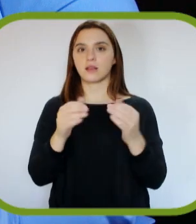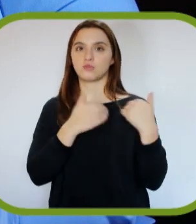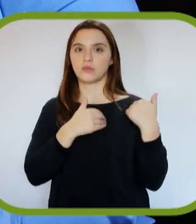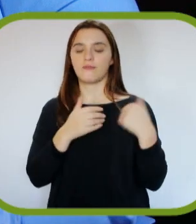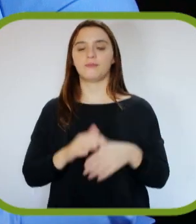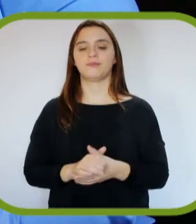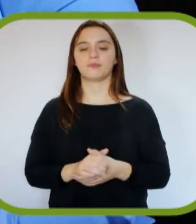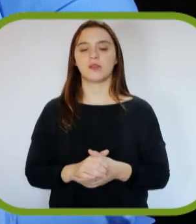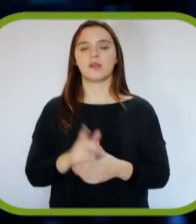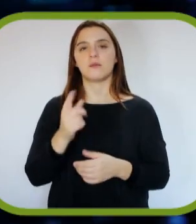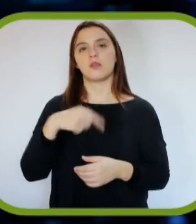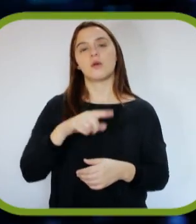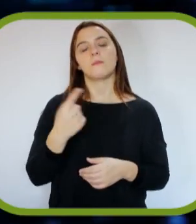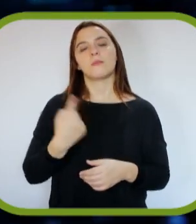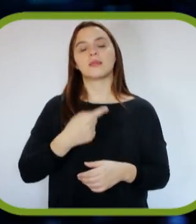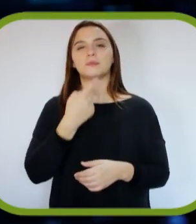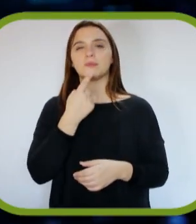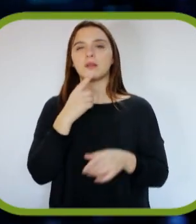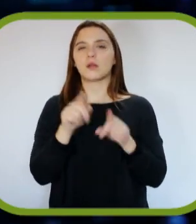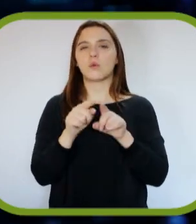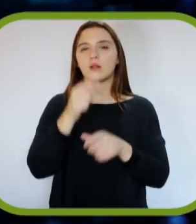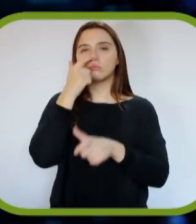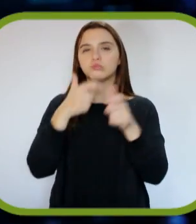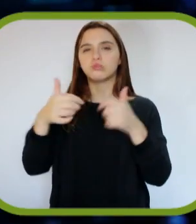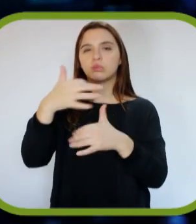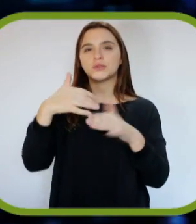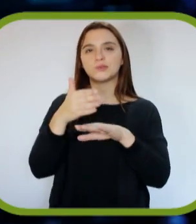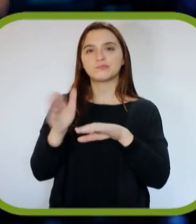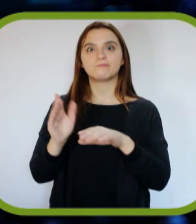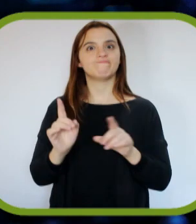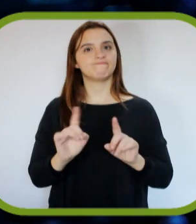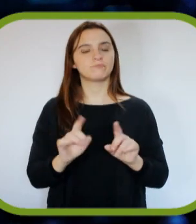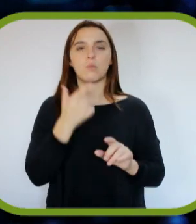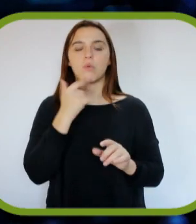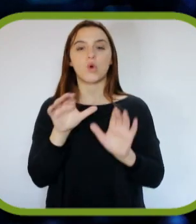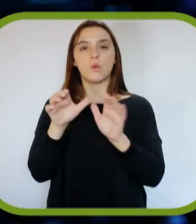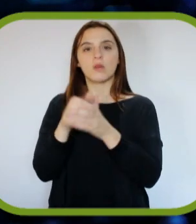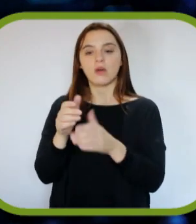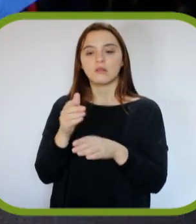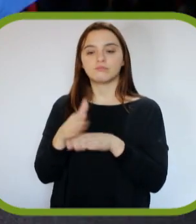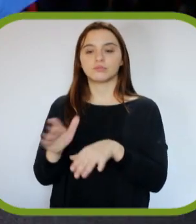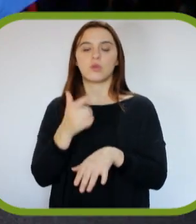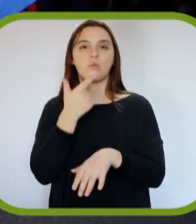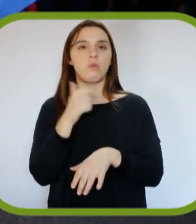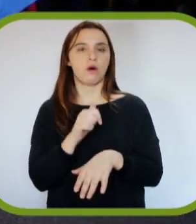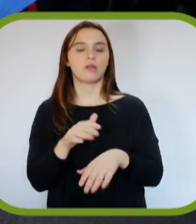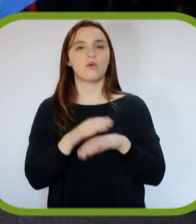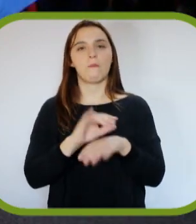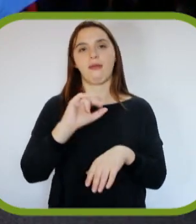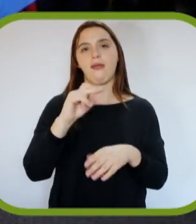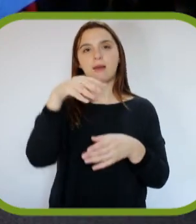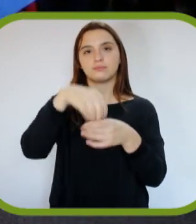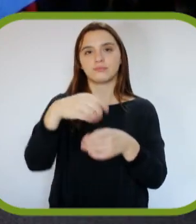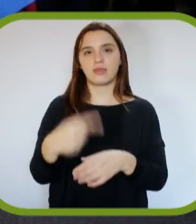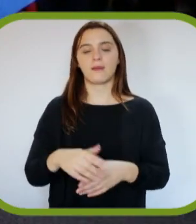We have to understand and make sure that we're not excluding populations or communities with a bias that could